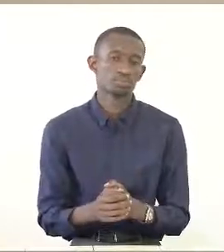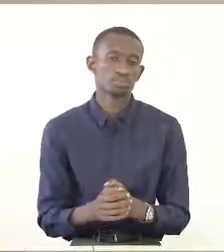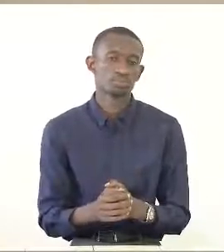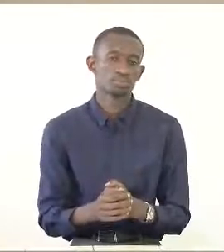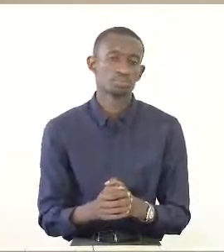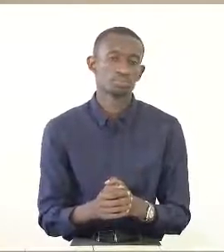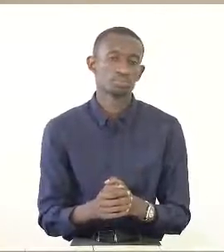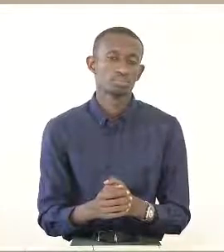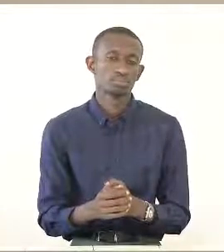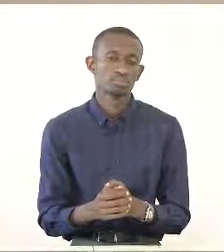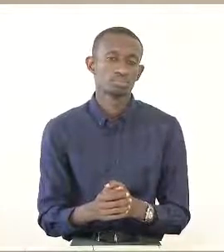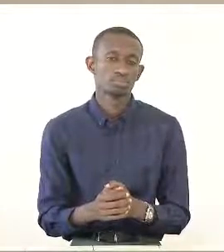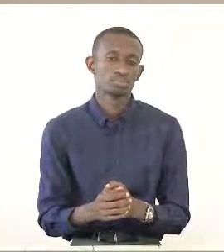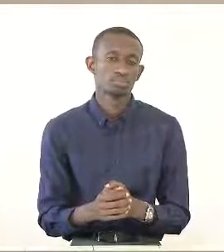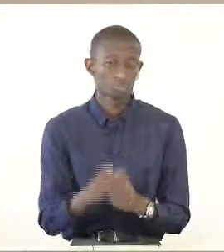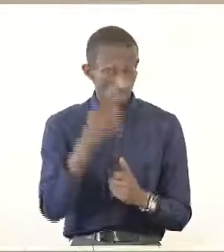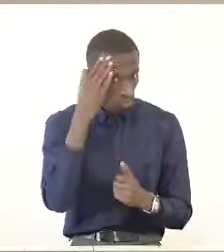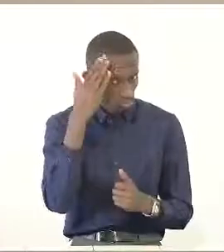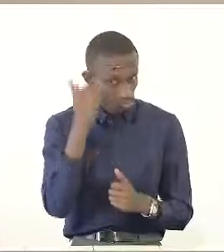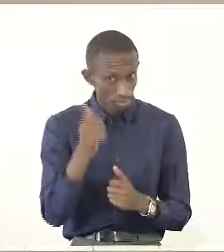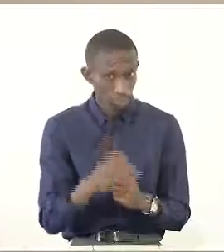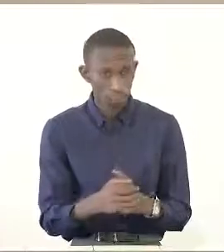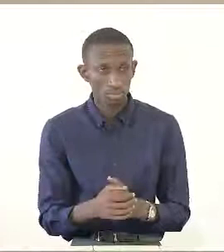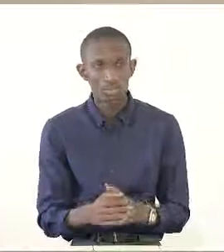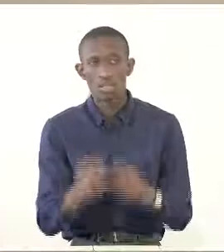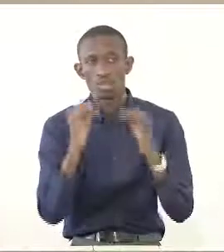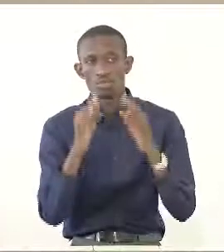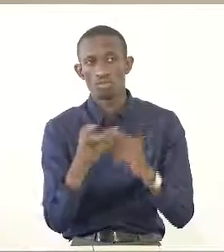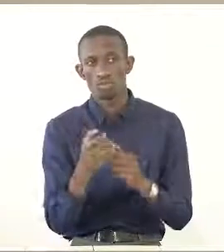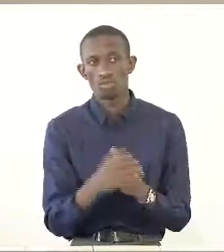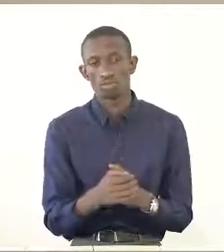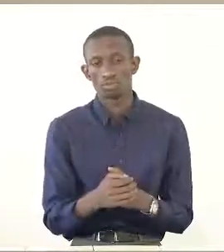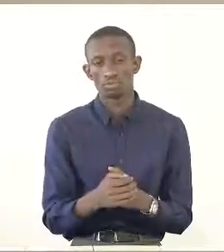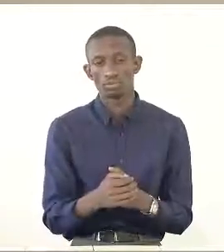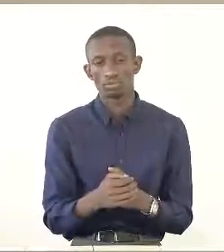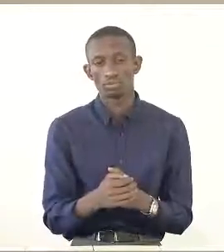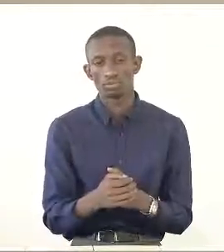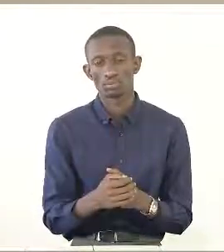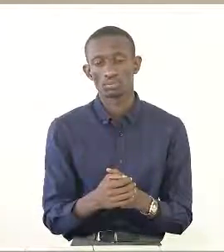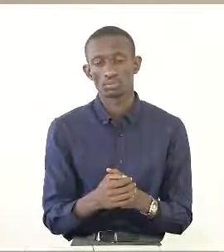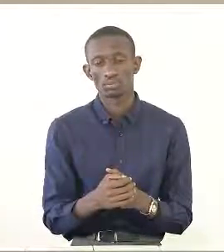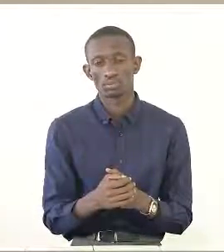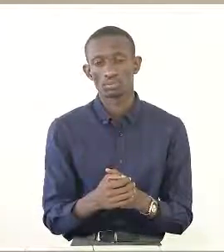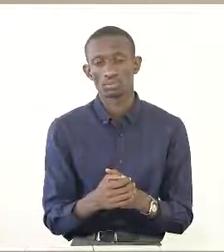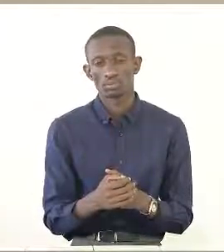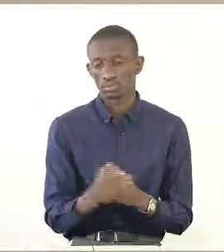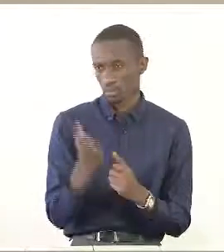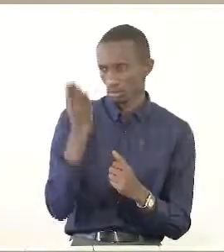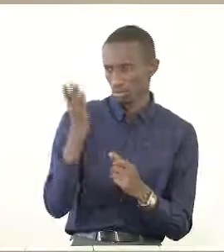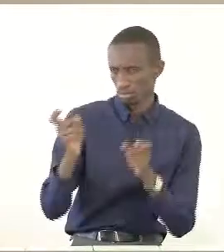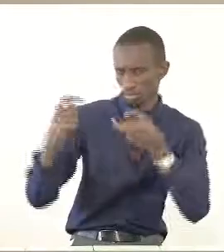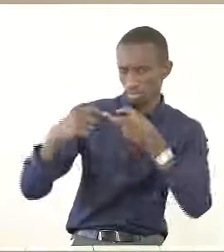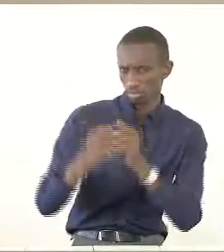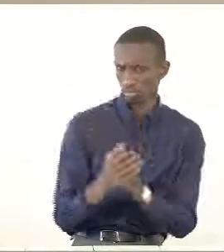squared. And you know that when you have such an integral, when you have 1 divided by square root